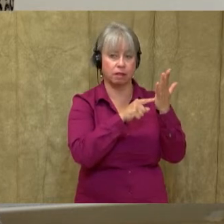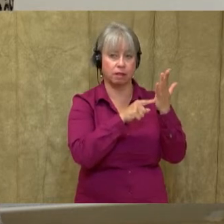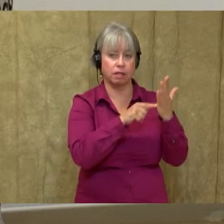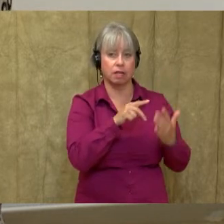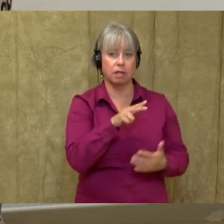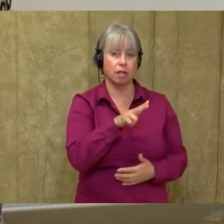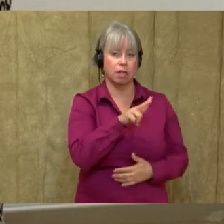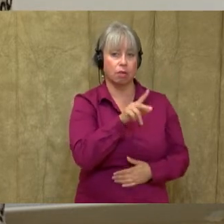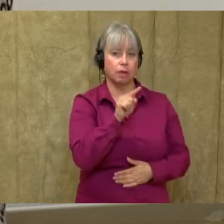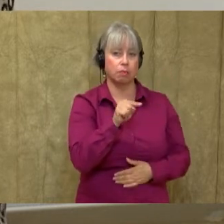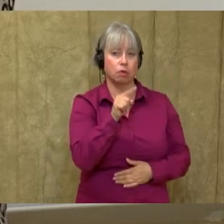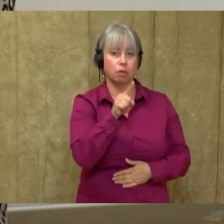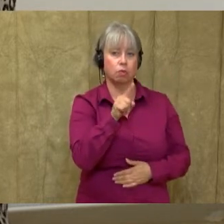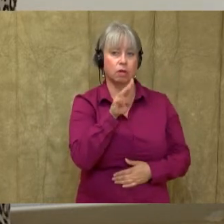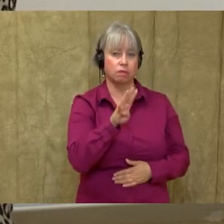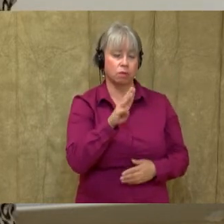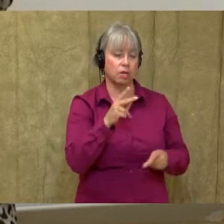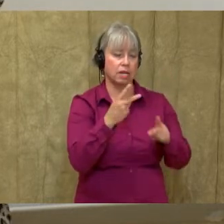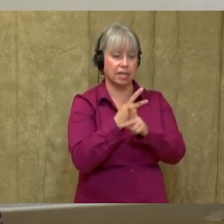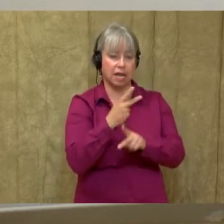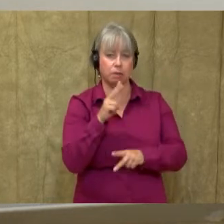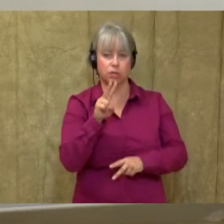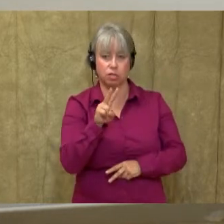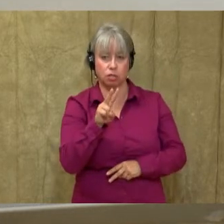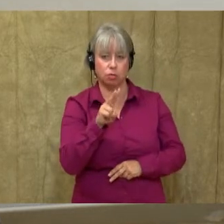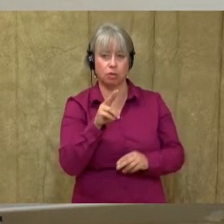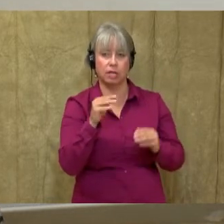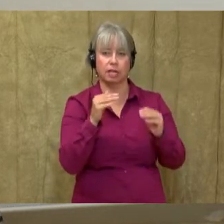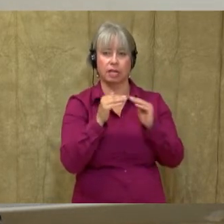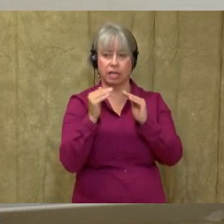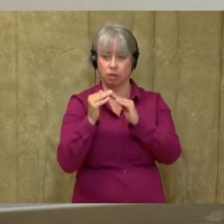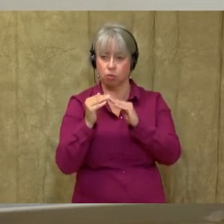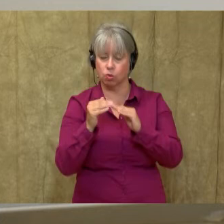3.14 times 2, that gives us